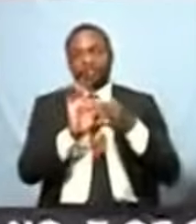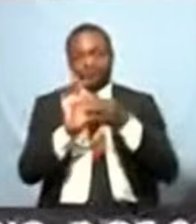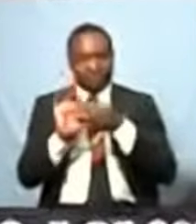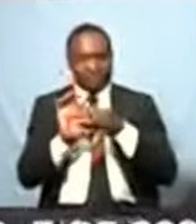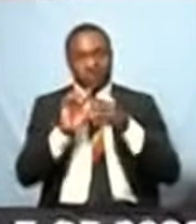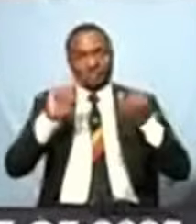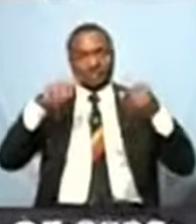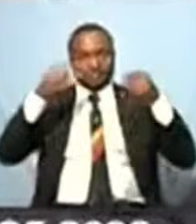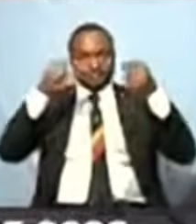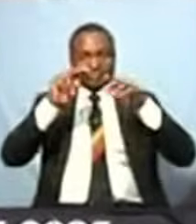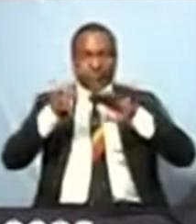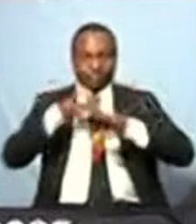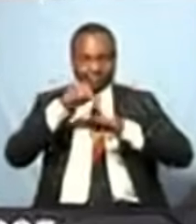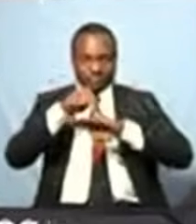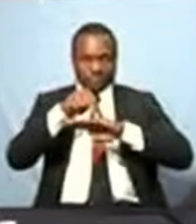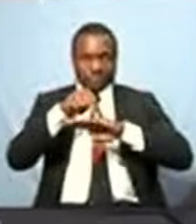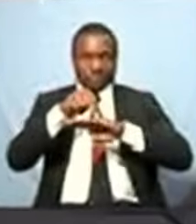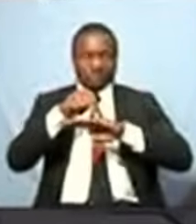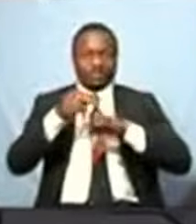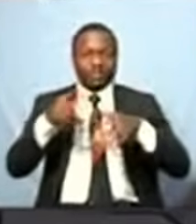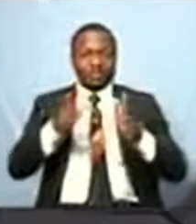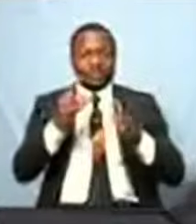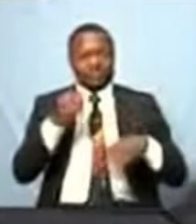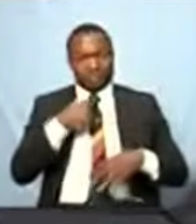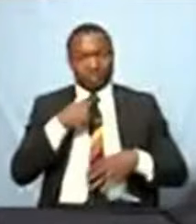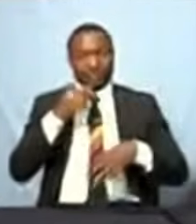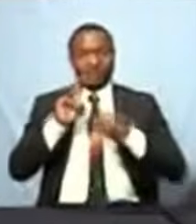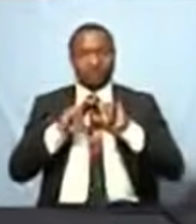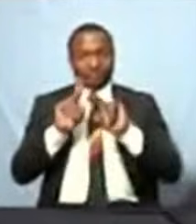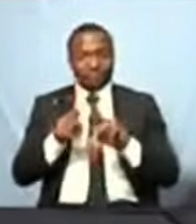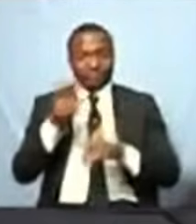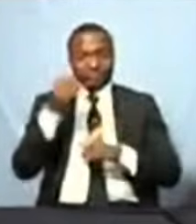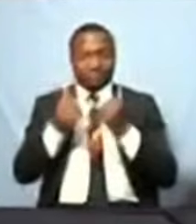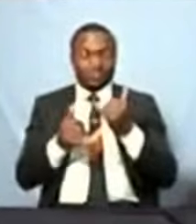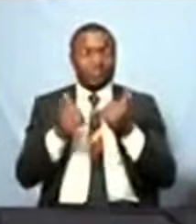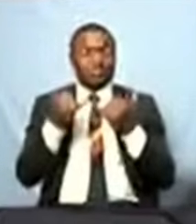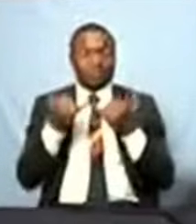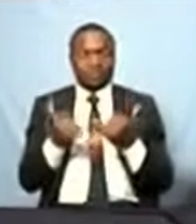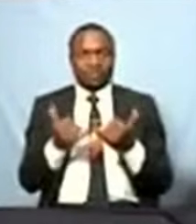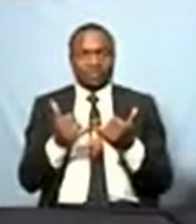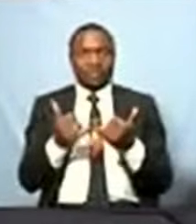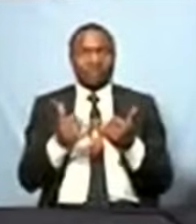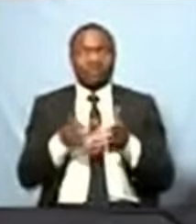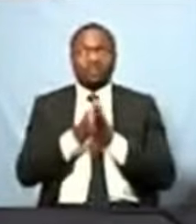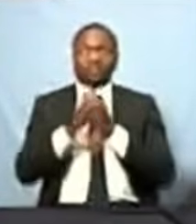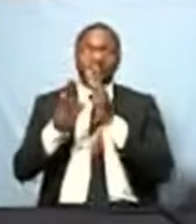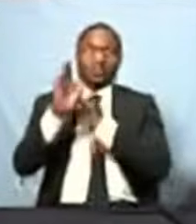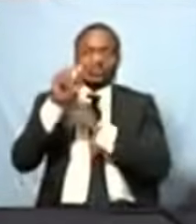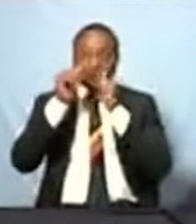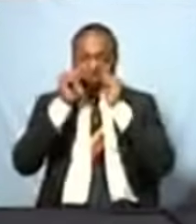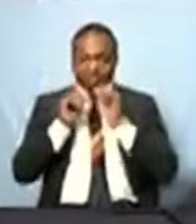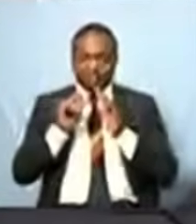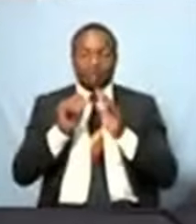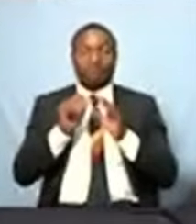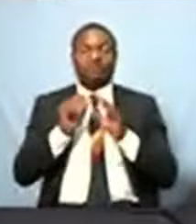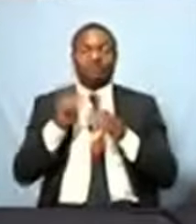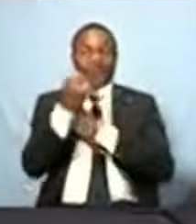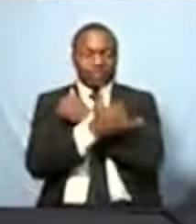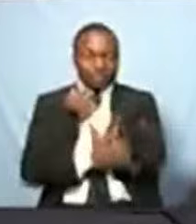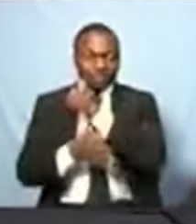and prosperous nation. Allow me, Chairperson, to end here and ask God, the Almighty, to bless our republic and